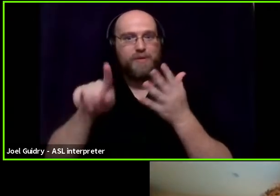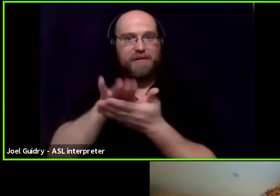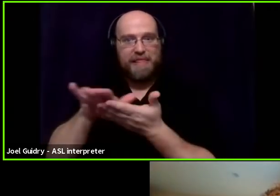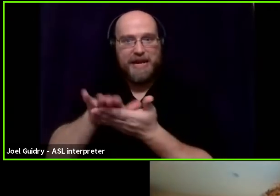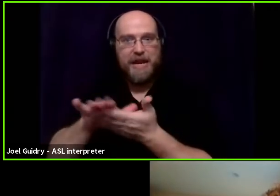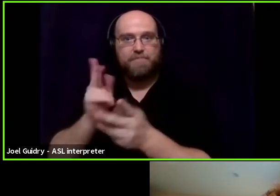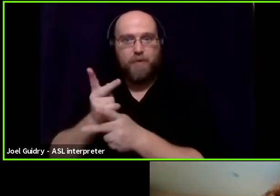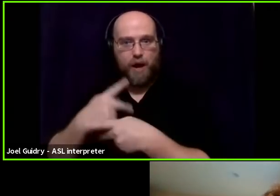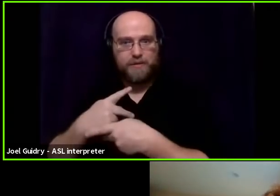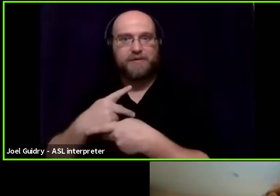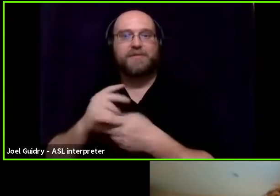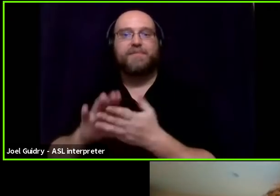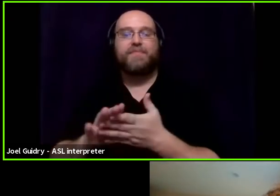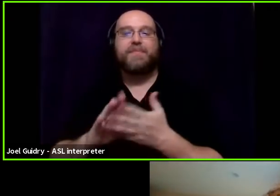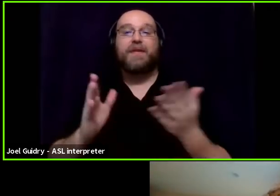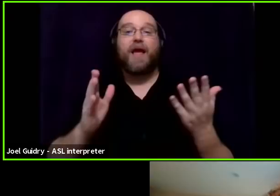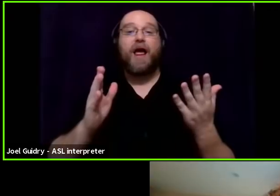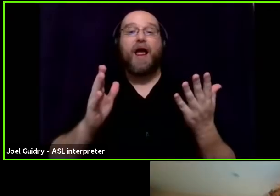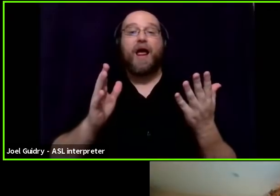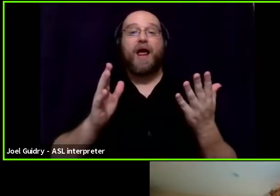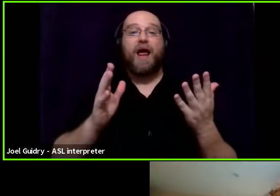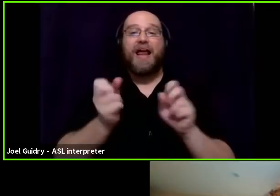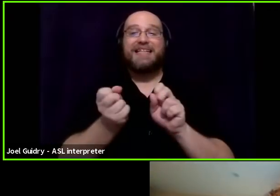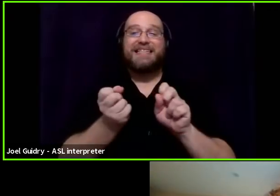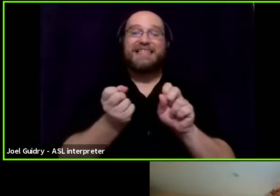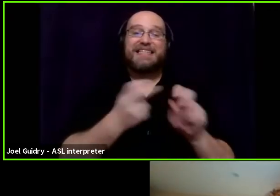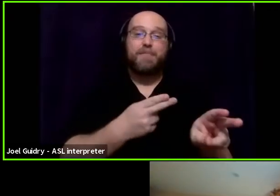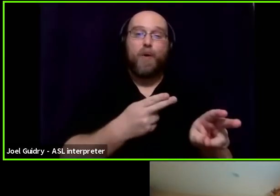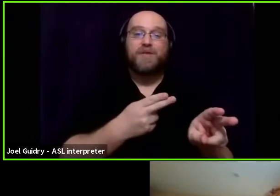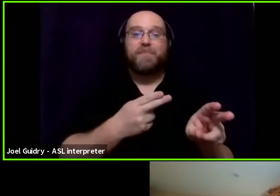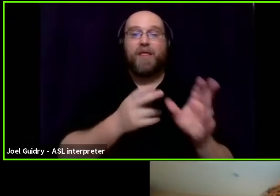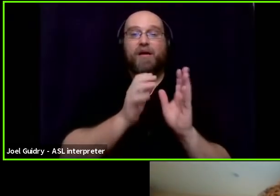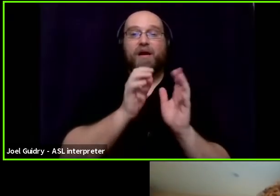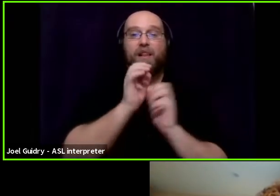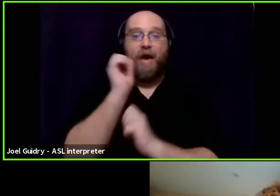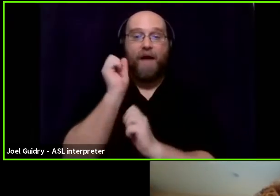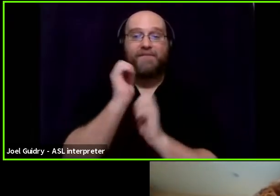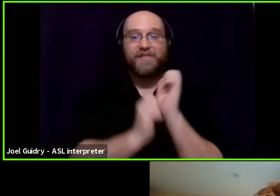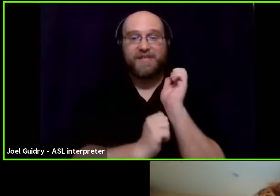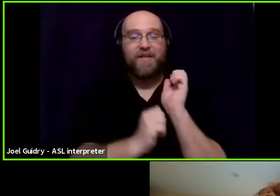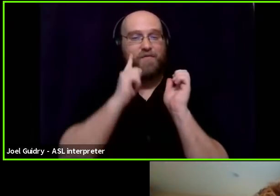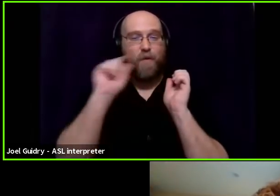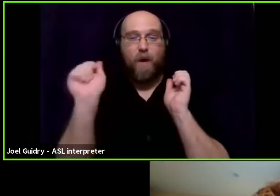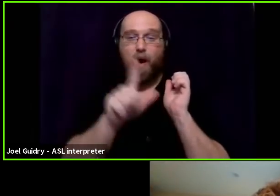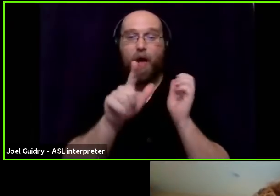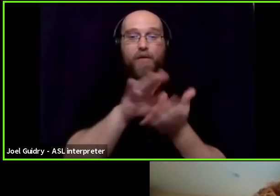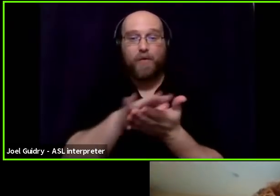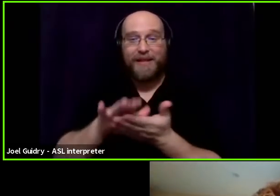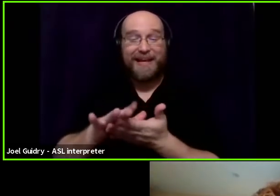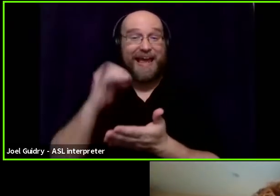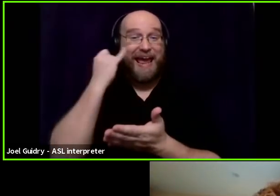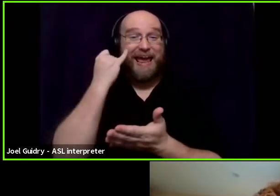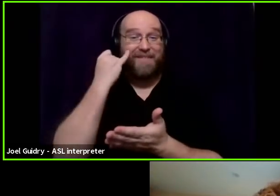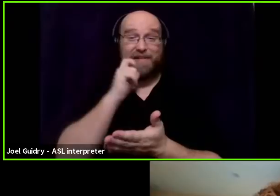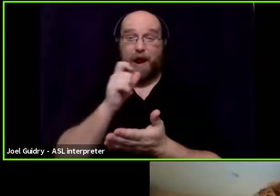gloves for all things, for all your cleaning. If that hasn't been the case in the past, it should be